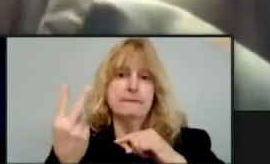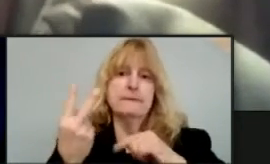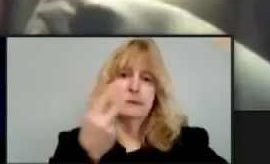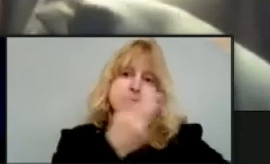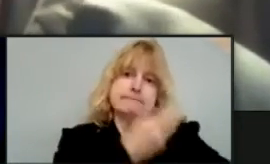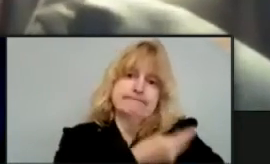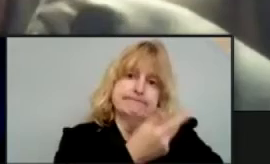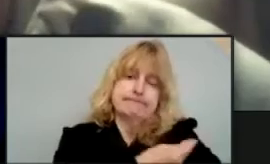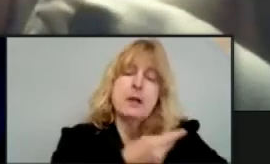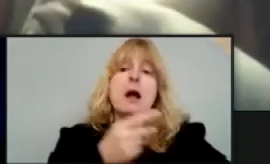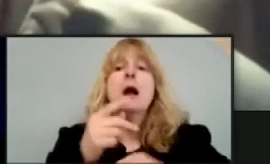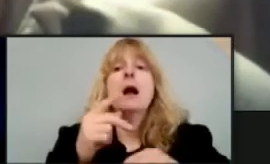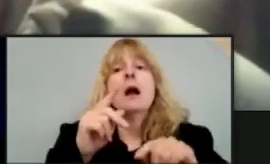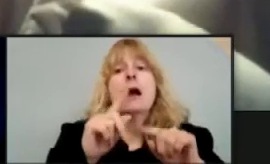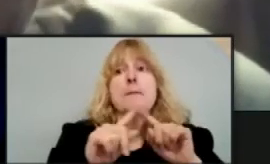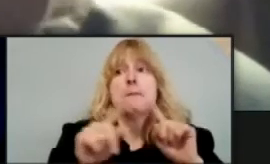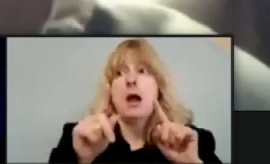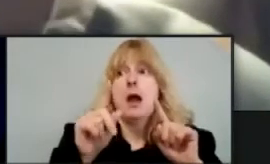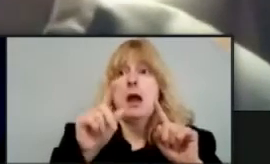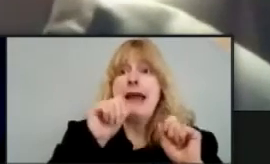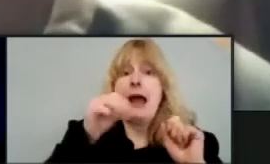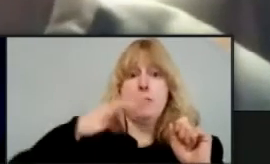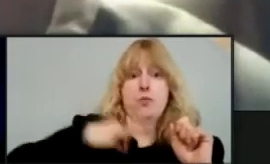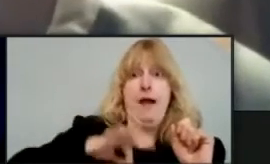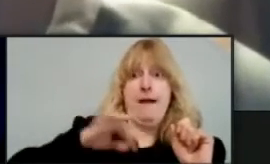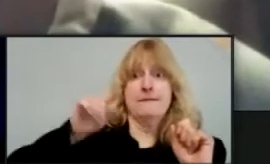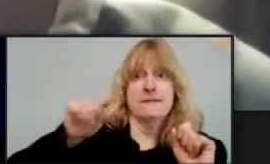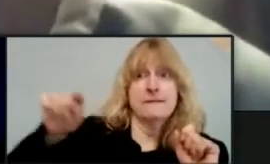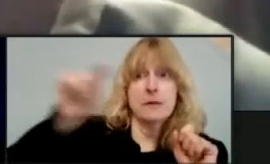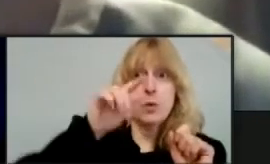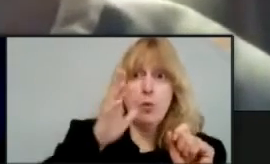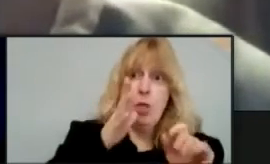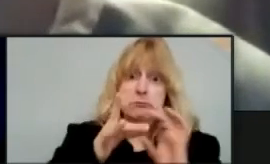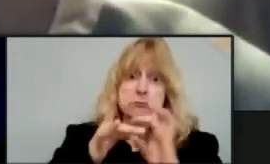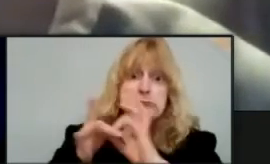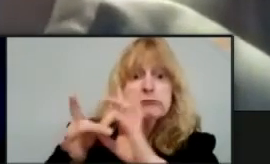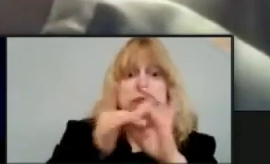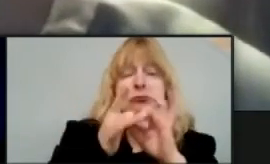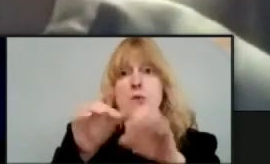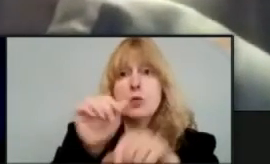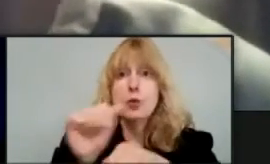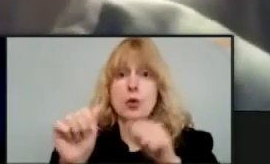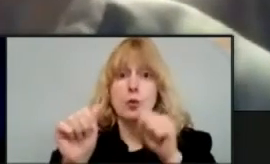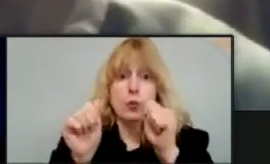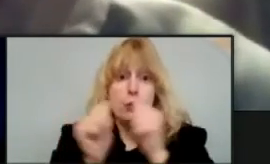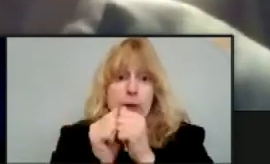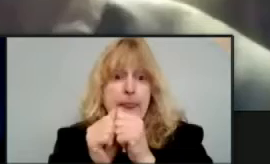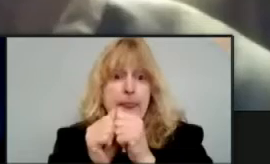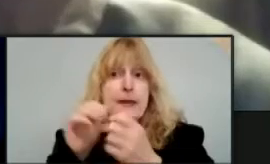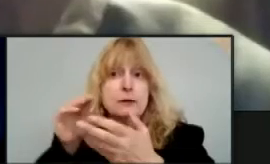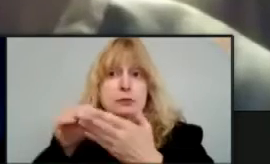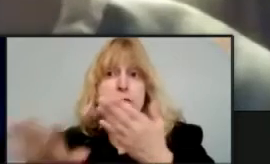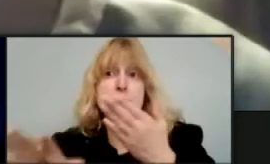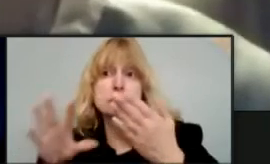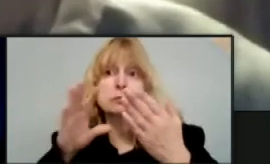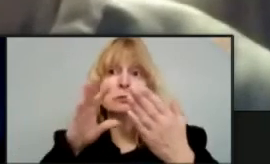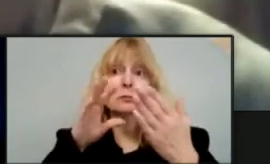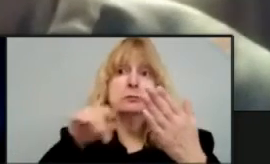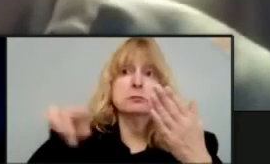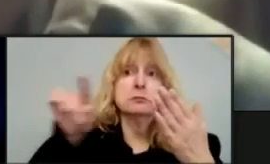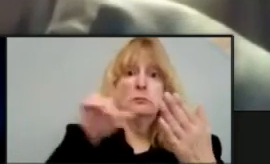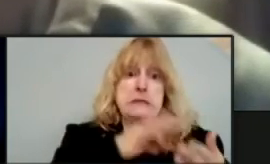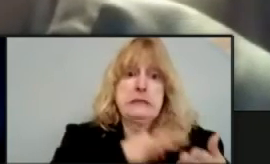and that was not clarified to me one way or the other on some of the initial conversations, but that's likely to come up